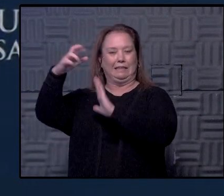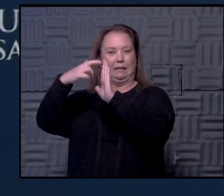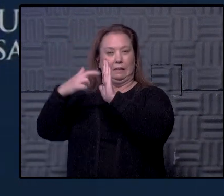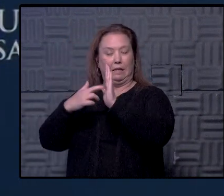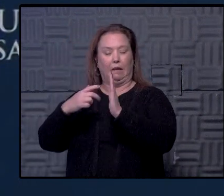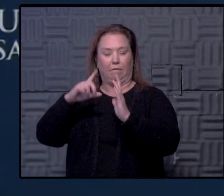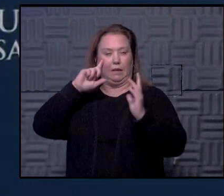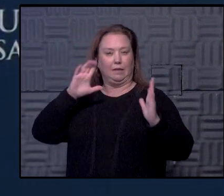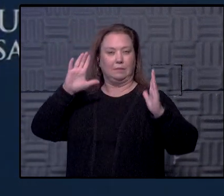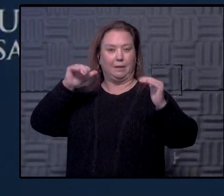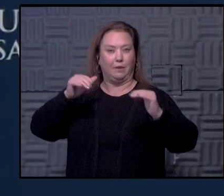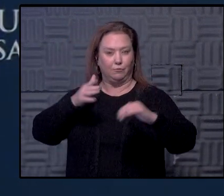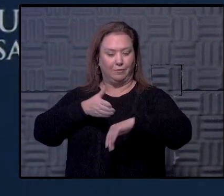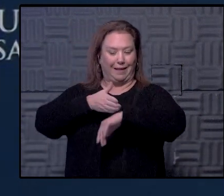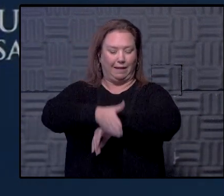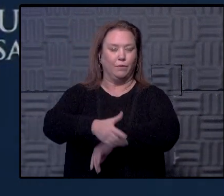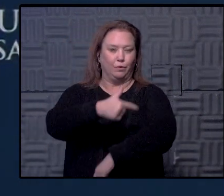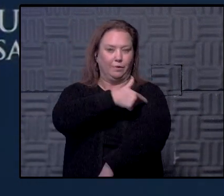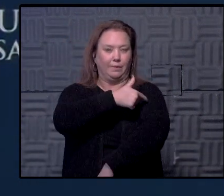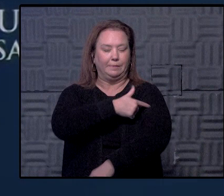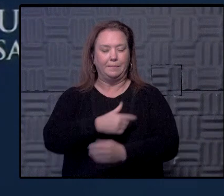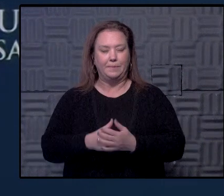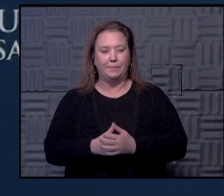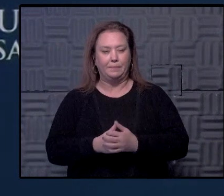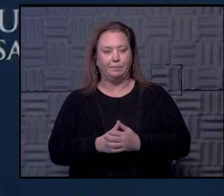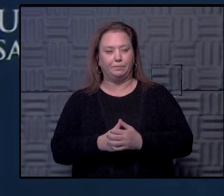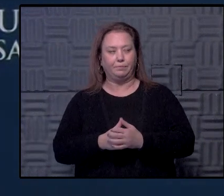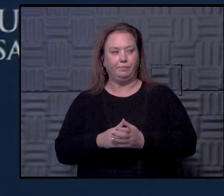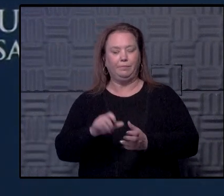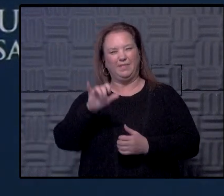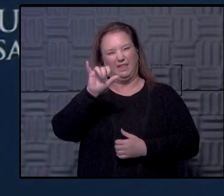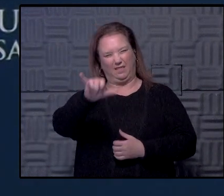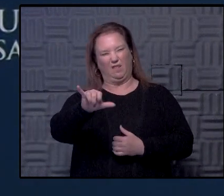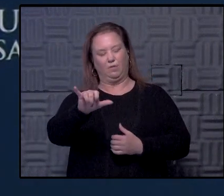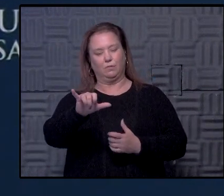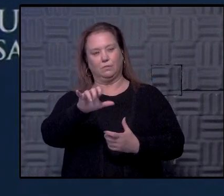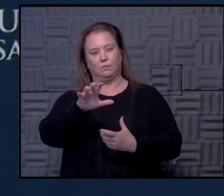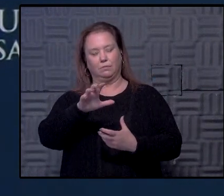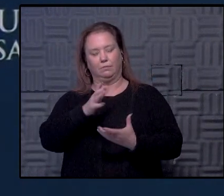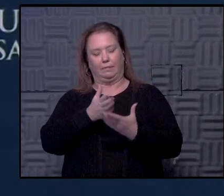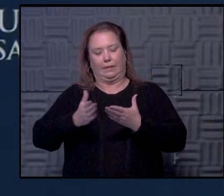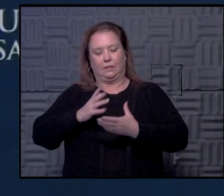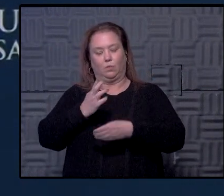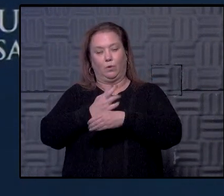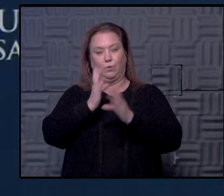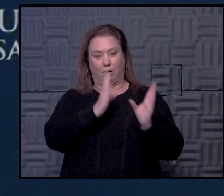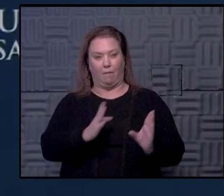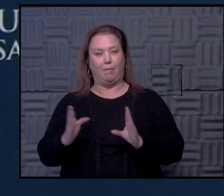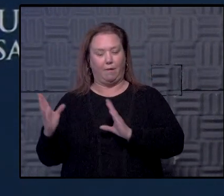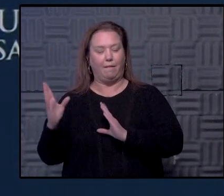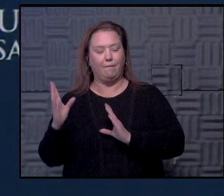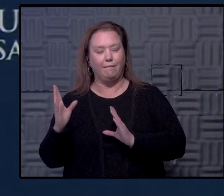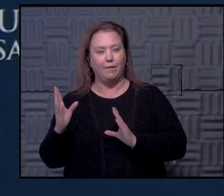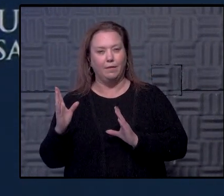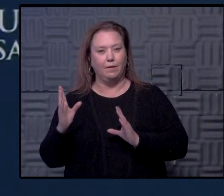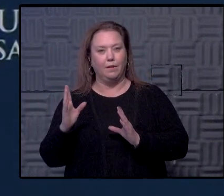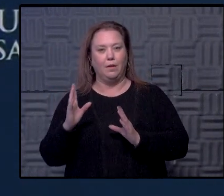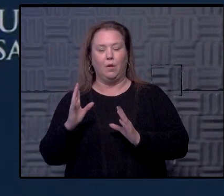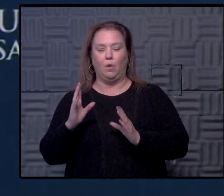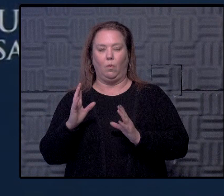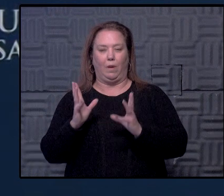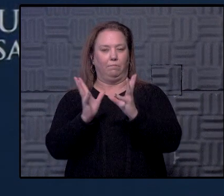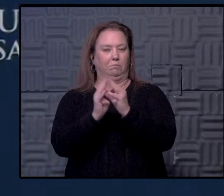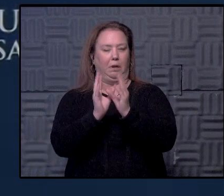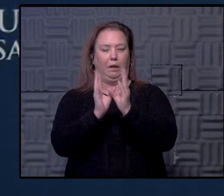to expect after the vaccine is administered. So those are things that we are incorporating into our planning. We meet on a very